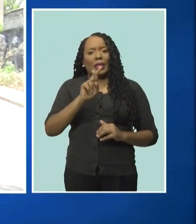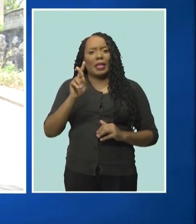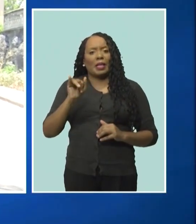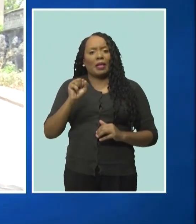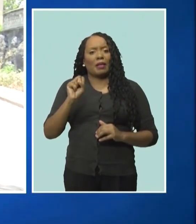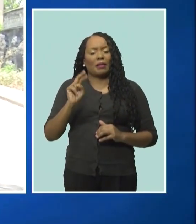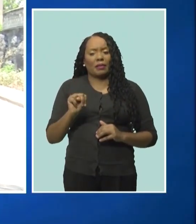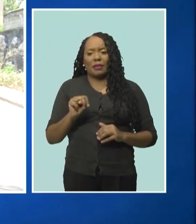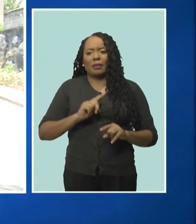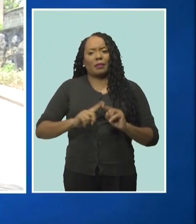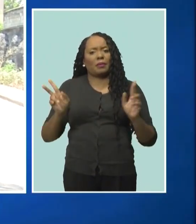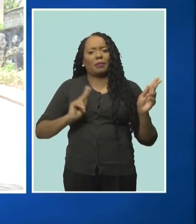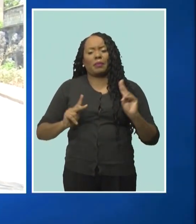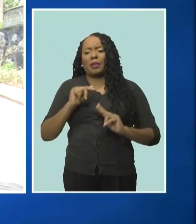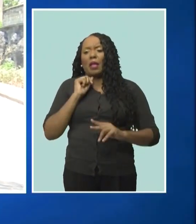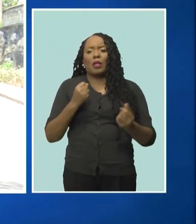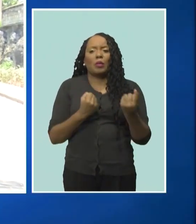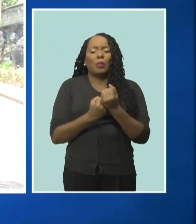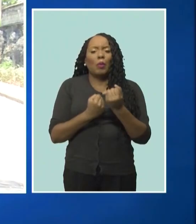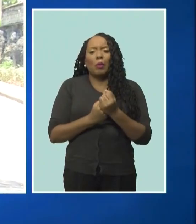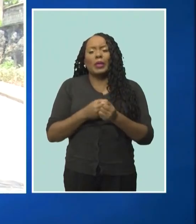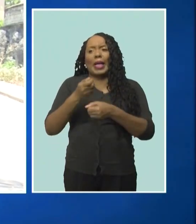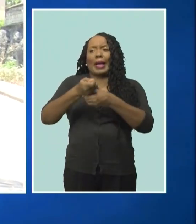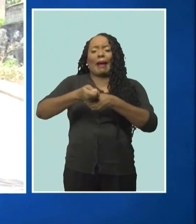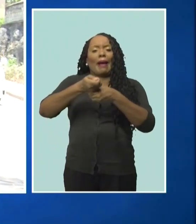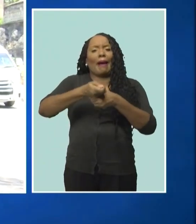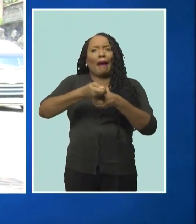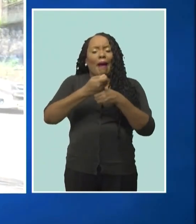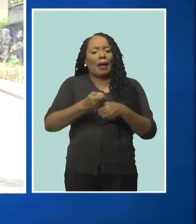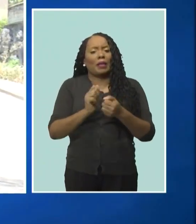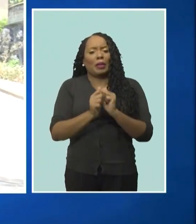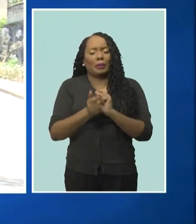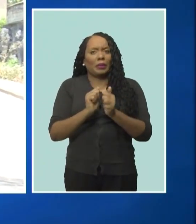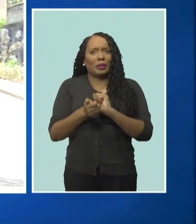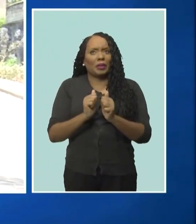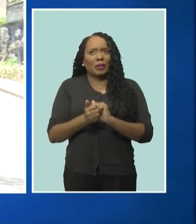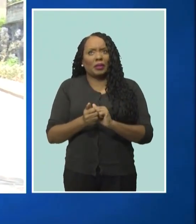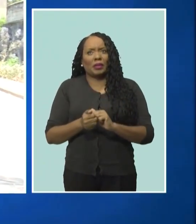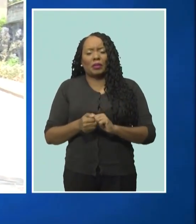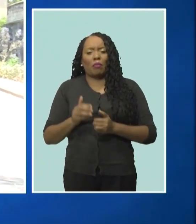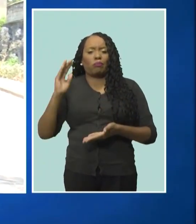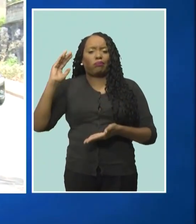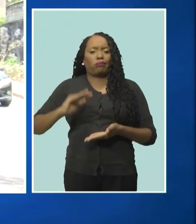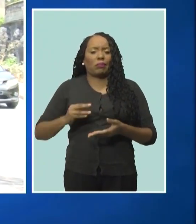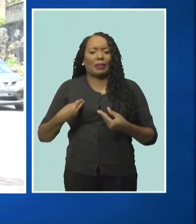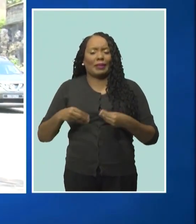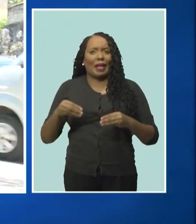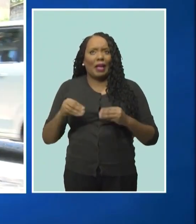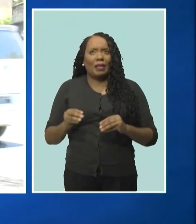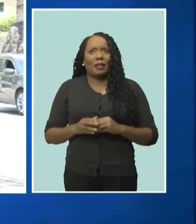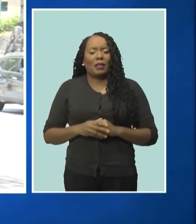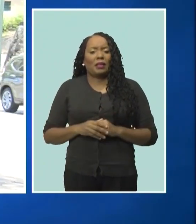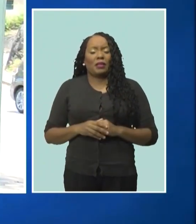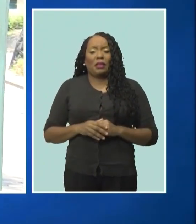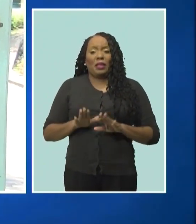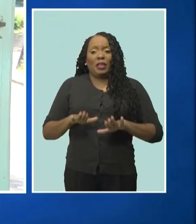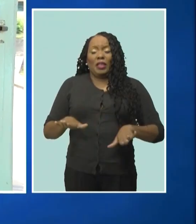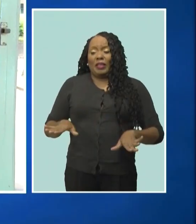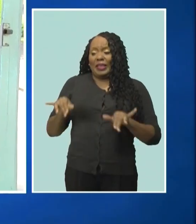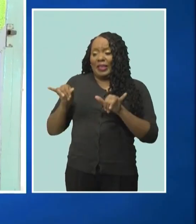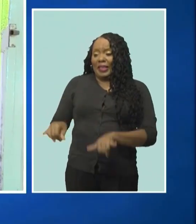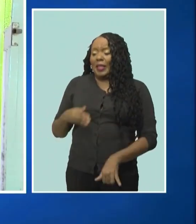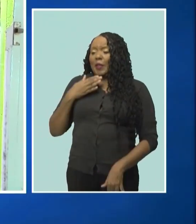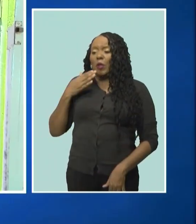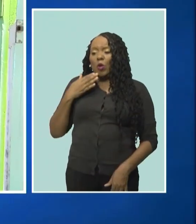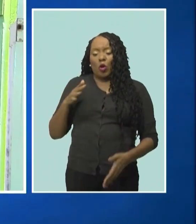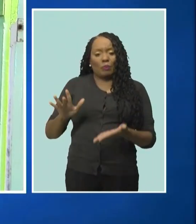really sponsor kites like one time. So that caused the kites industry to go down. Children are coming out, everybody standing inside and tablet and the